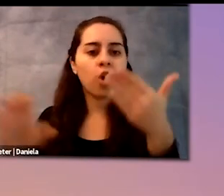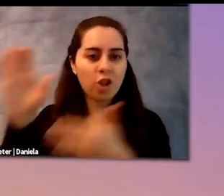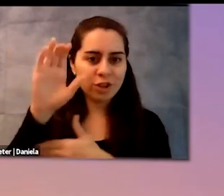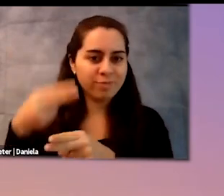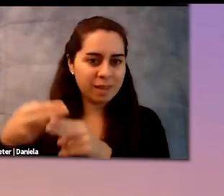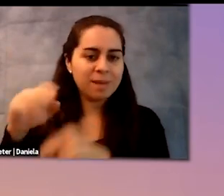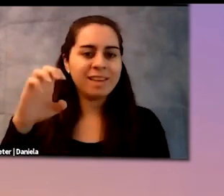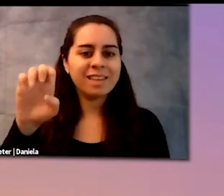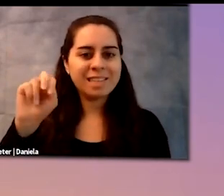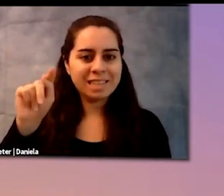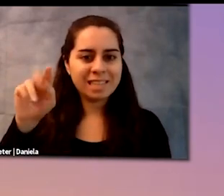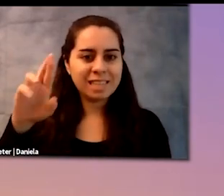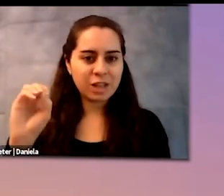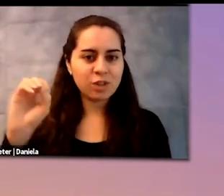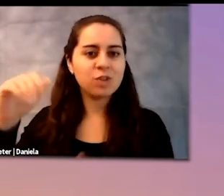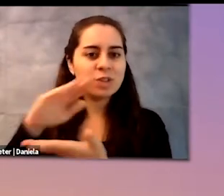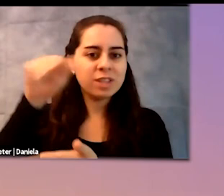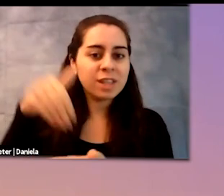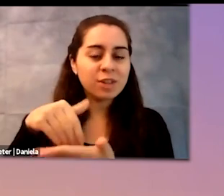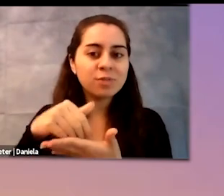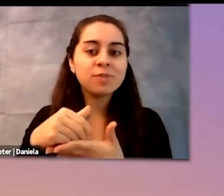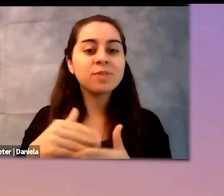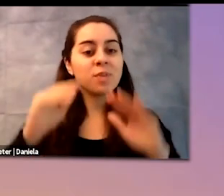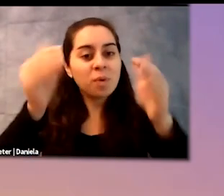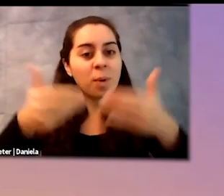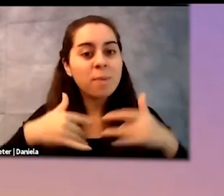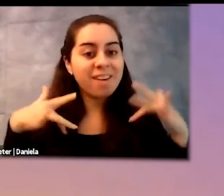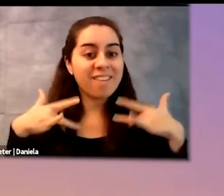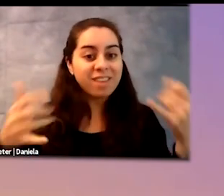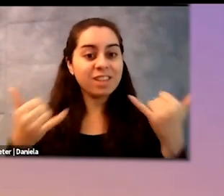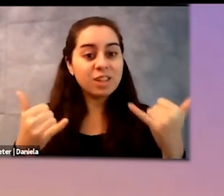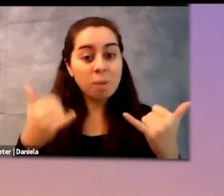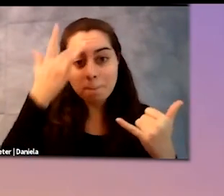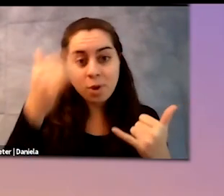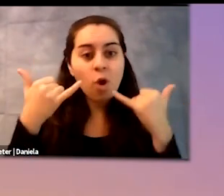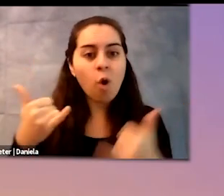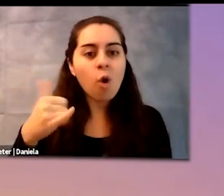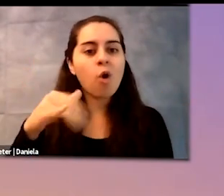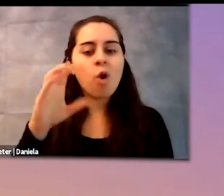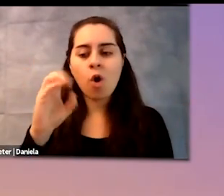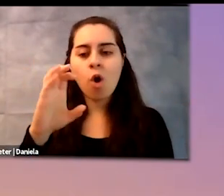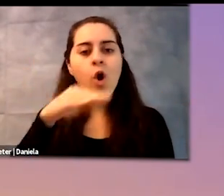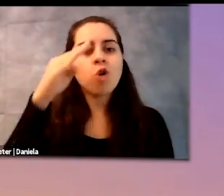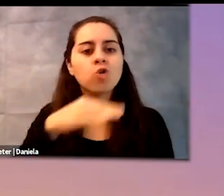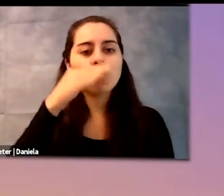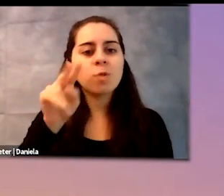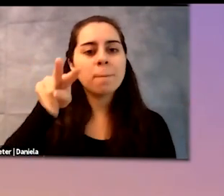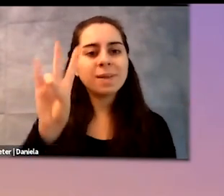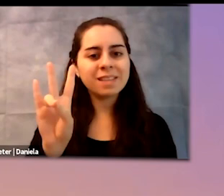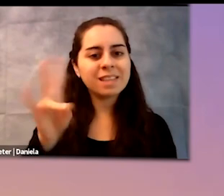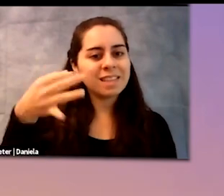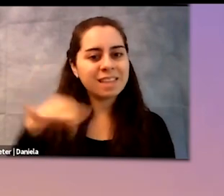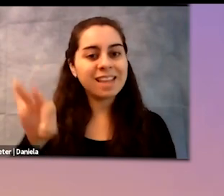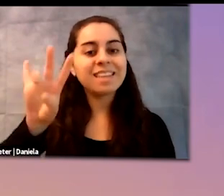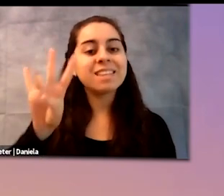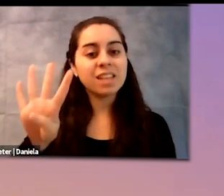our event today. Today marks a historic occasion. On October 27th, 1974, there